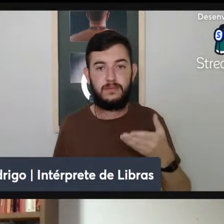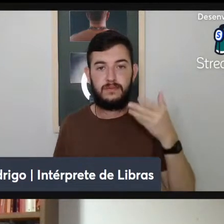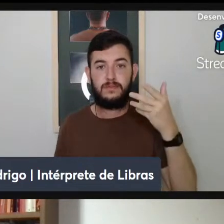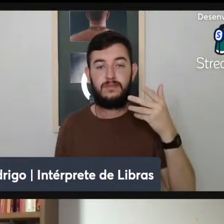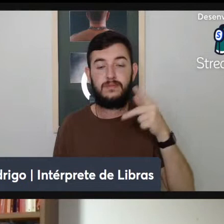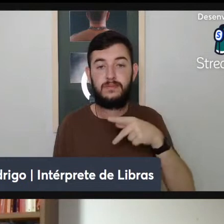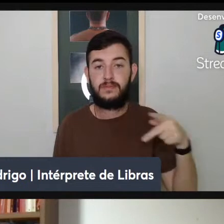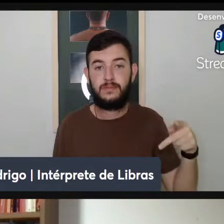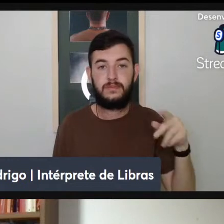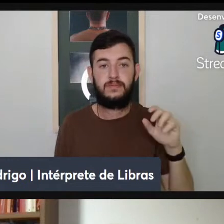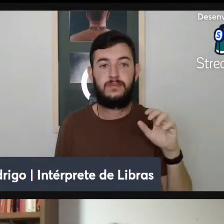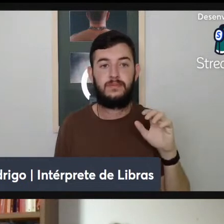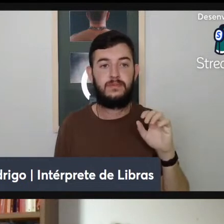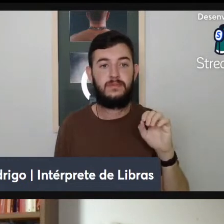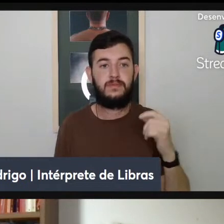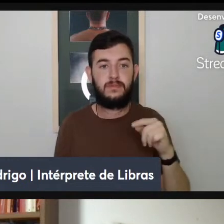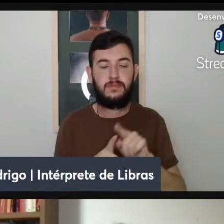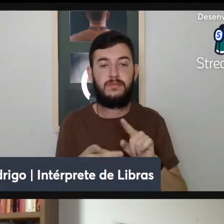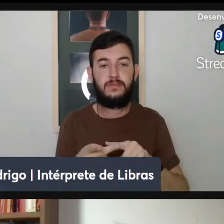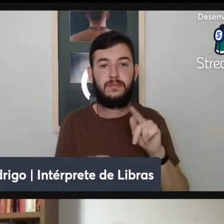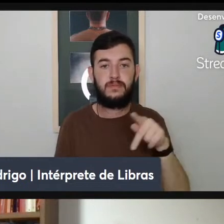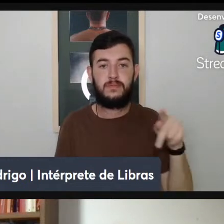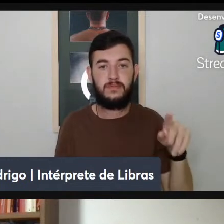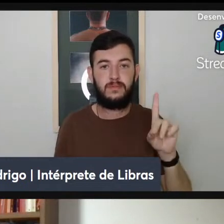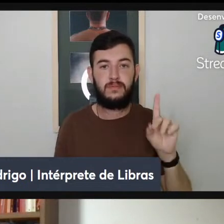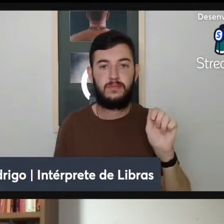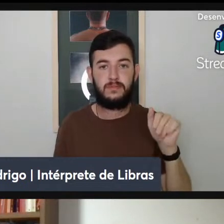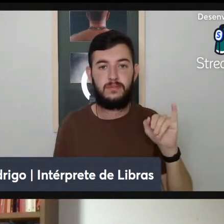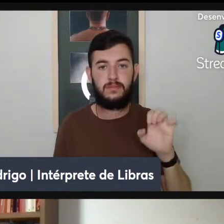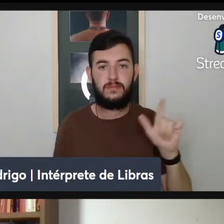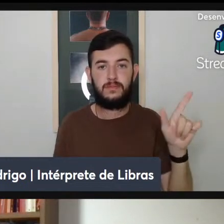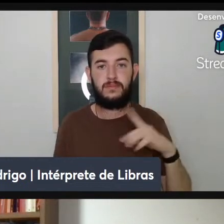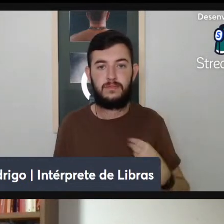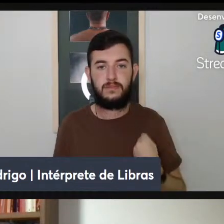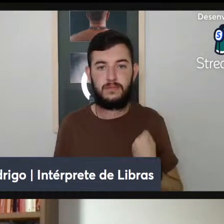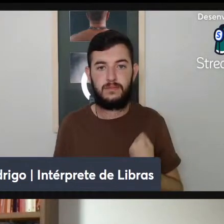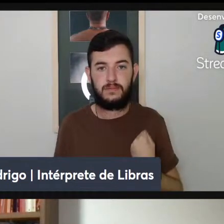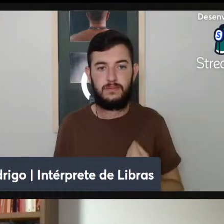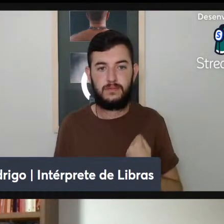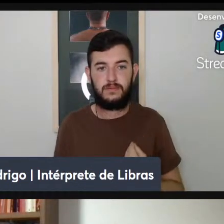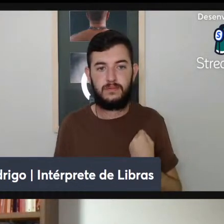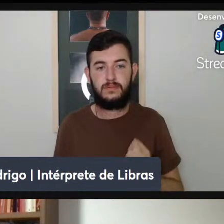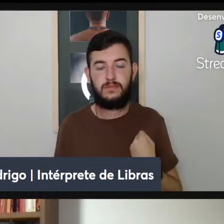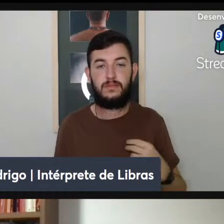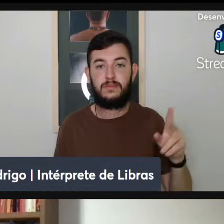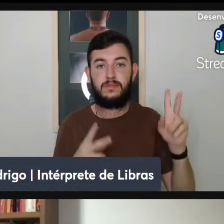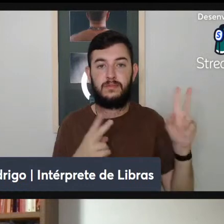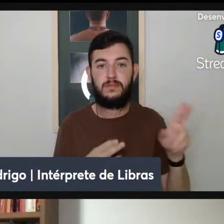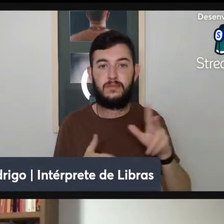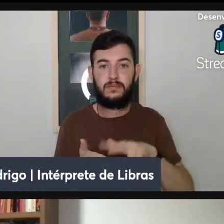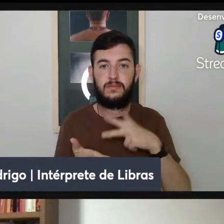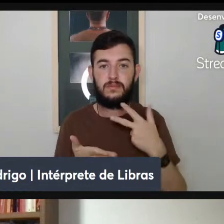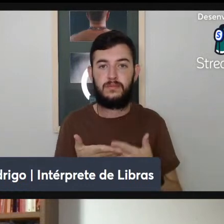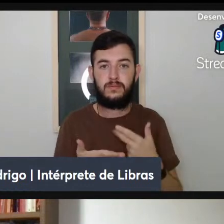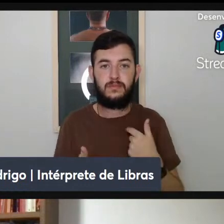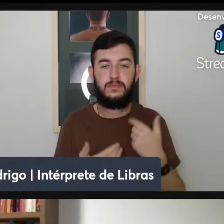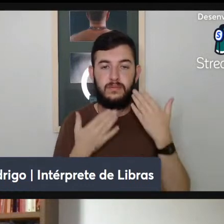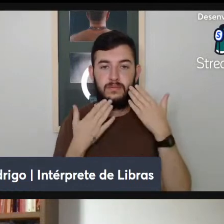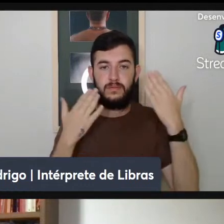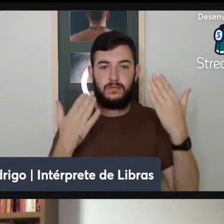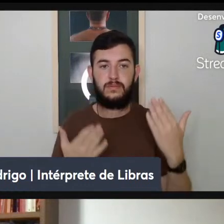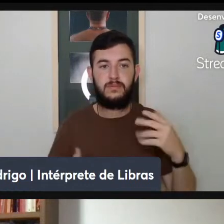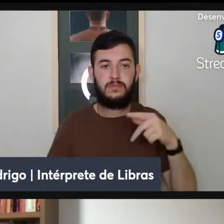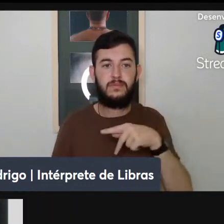Connell como ao professor Daniel Fernandes, que também está aqui conosco, como tradutor. Muito grato,